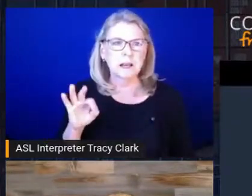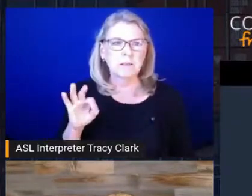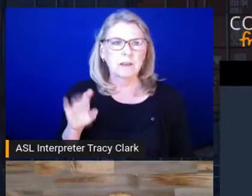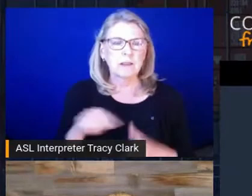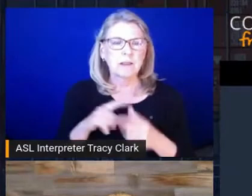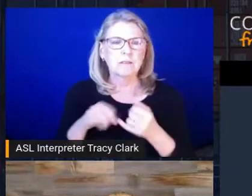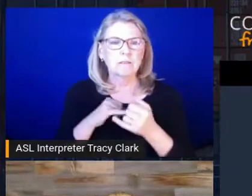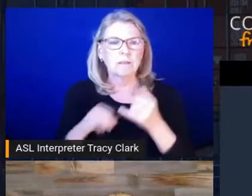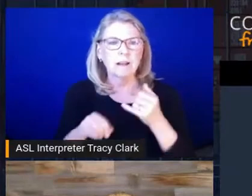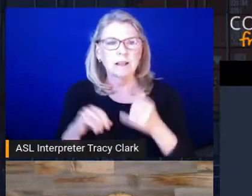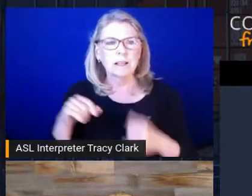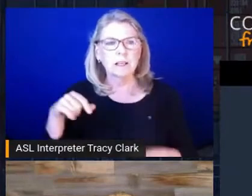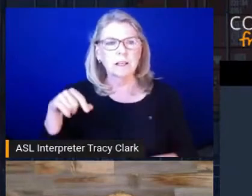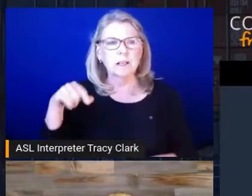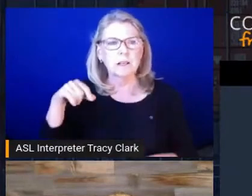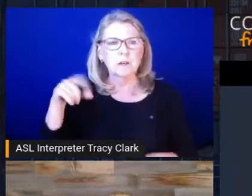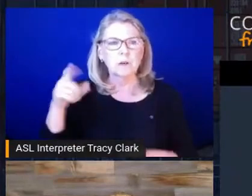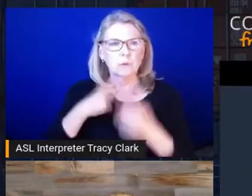up.